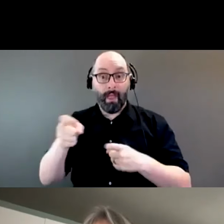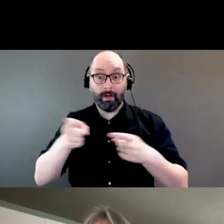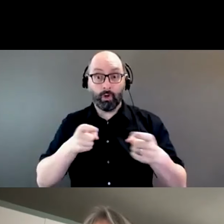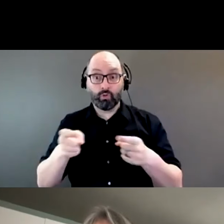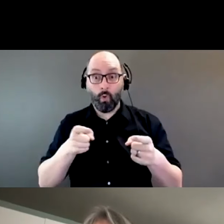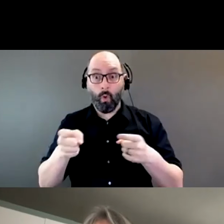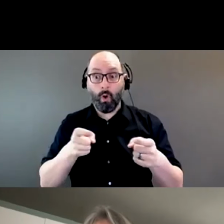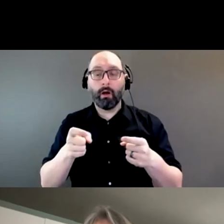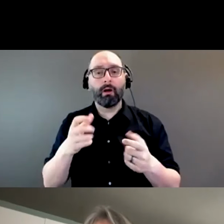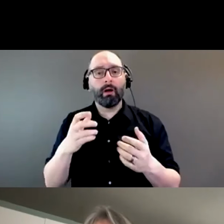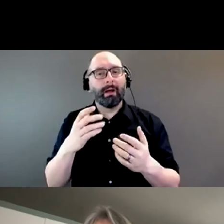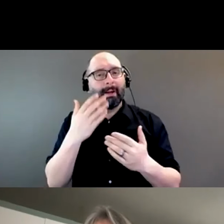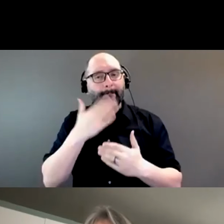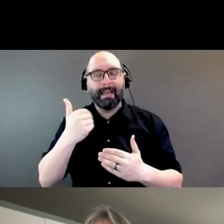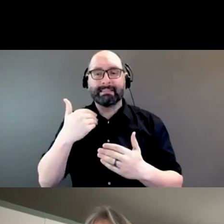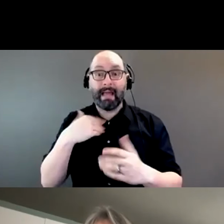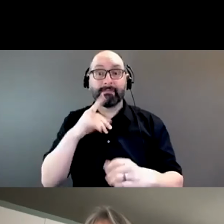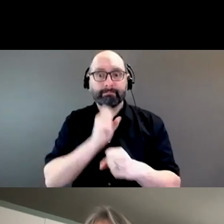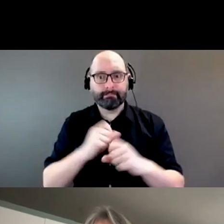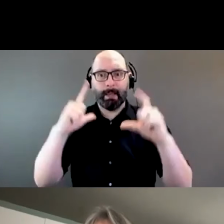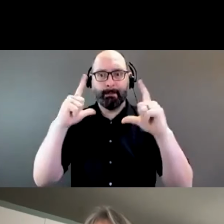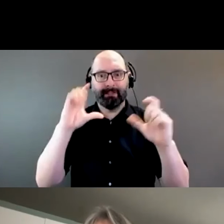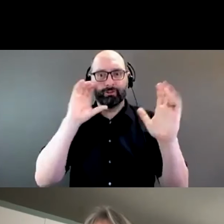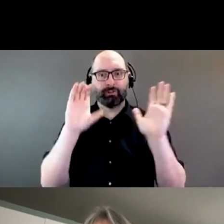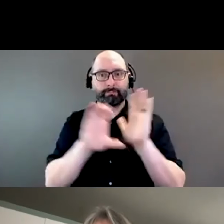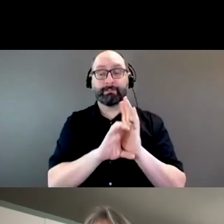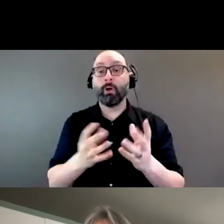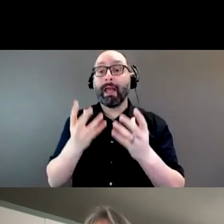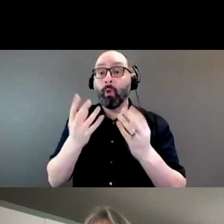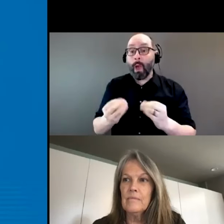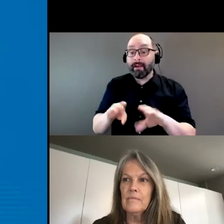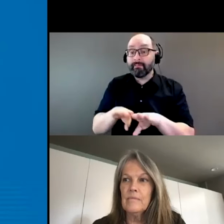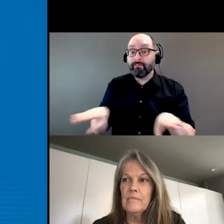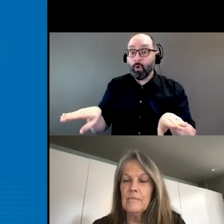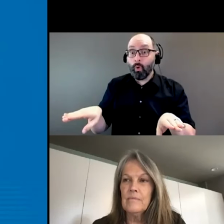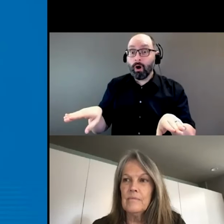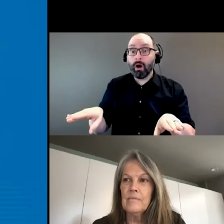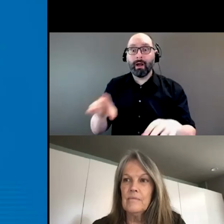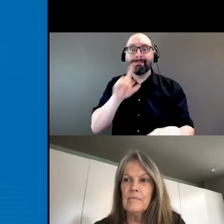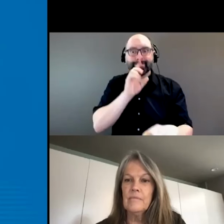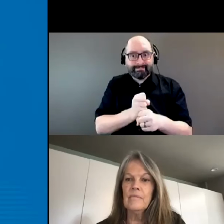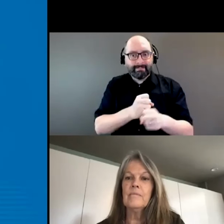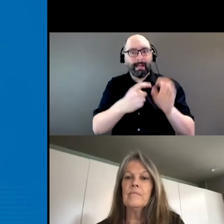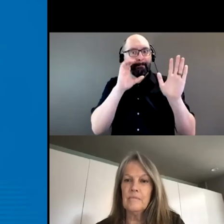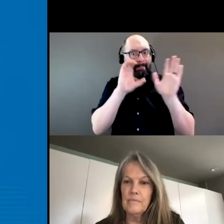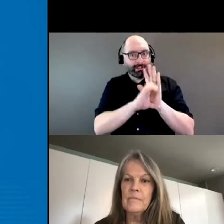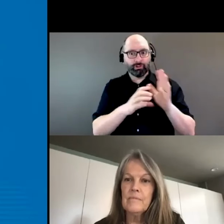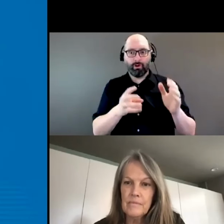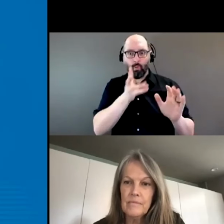having actual pictures. So for a wet floor sign, you know, having a picture of water so that it's very